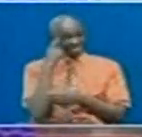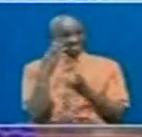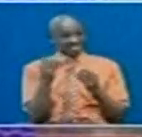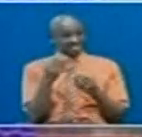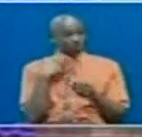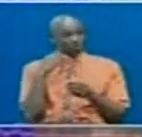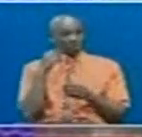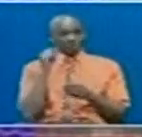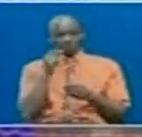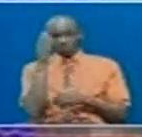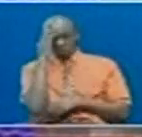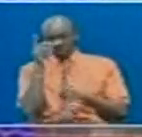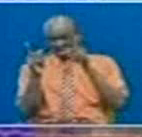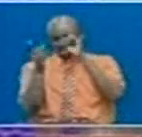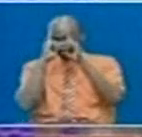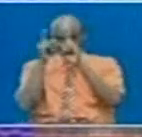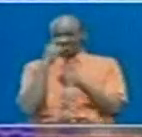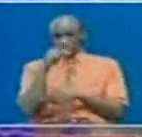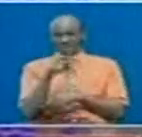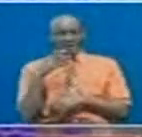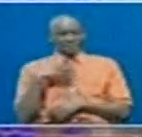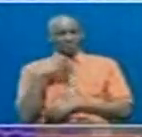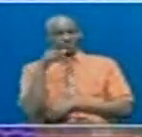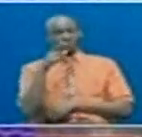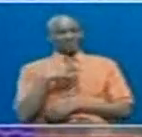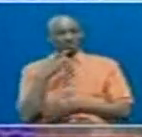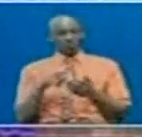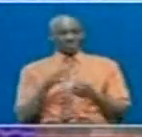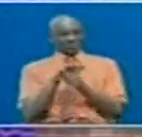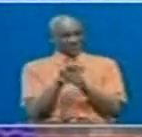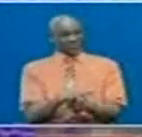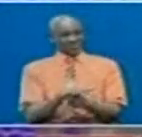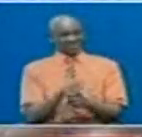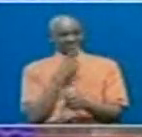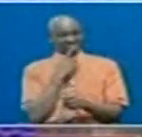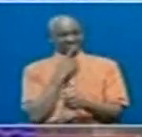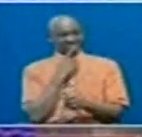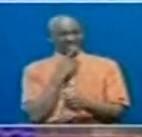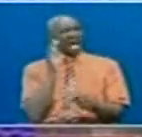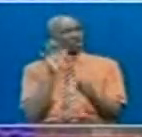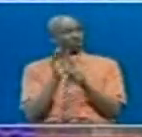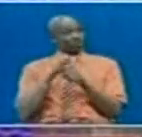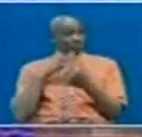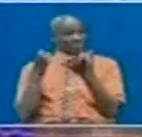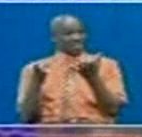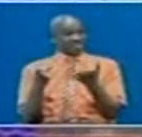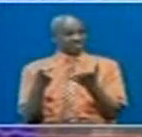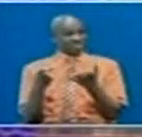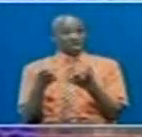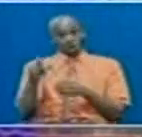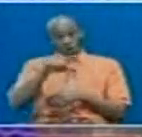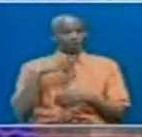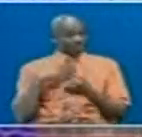guess that the people felt they are marginalized. They are local people. They are very local